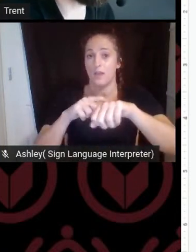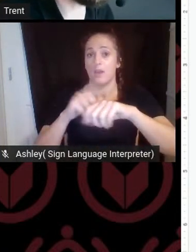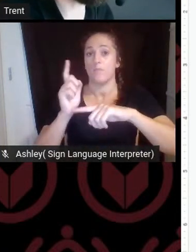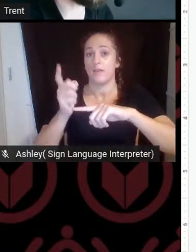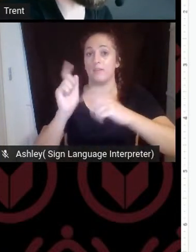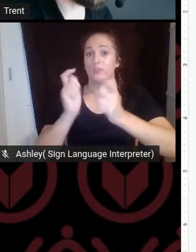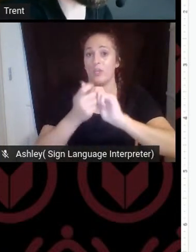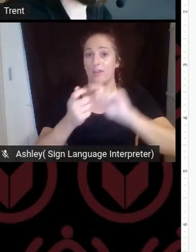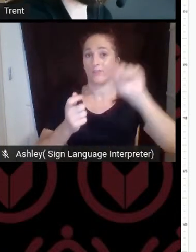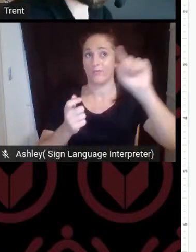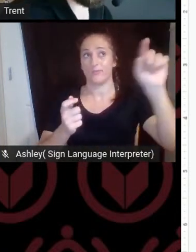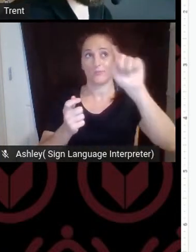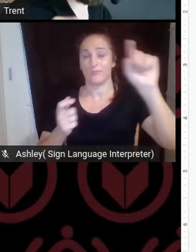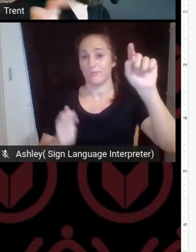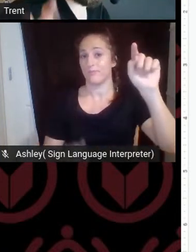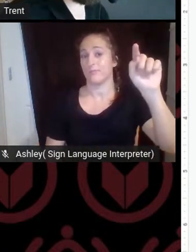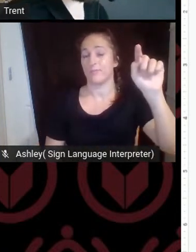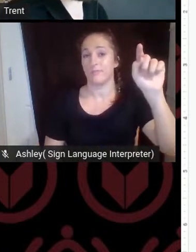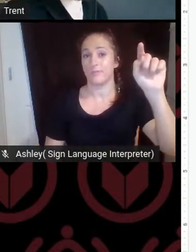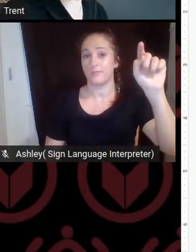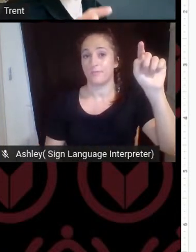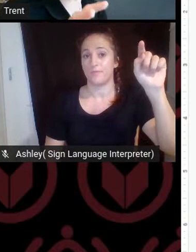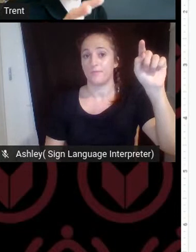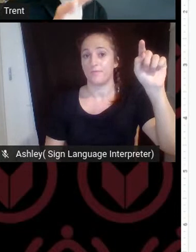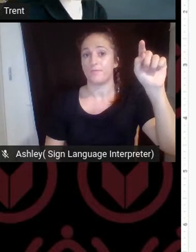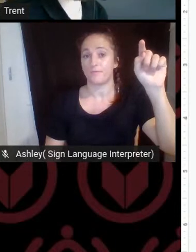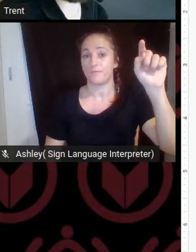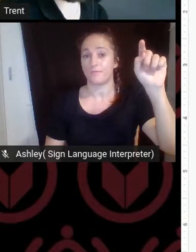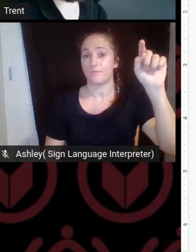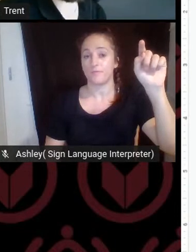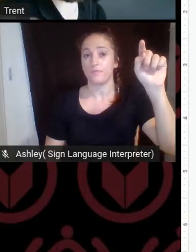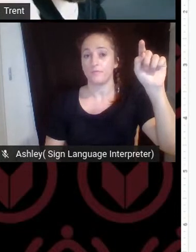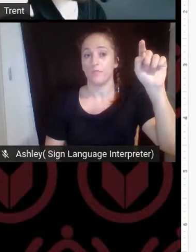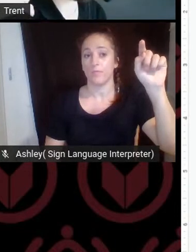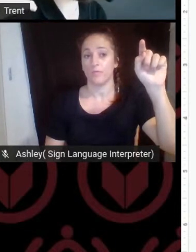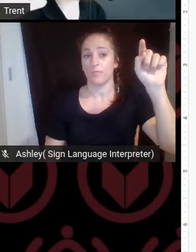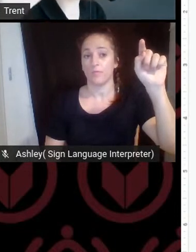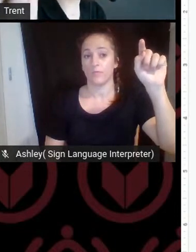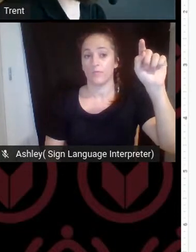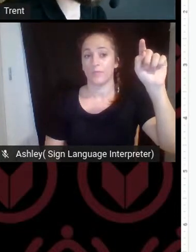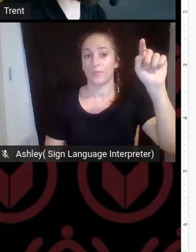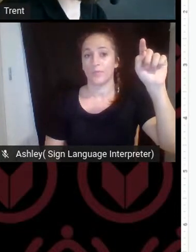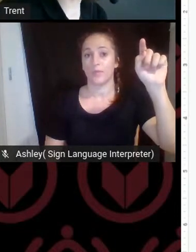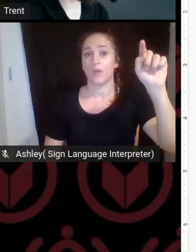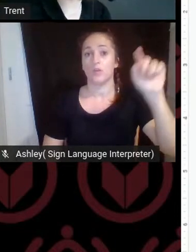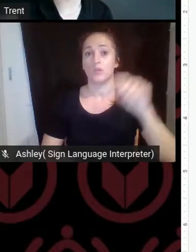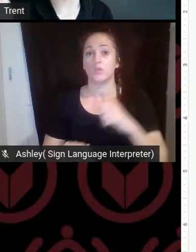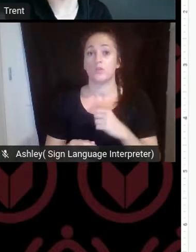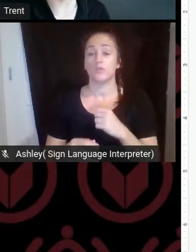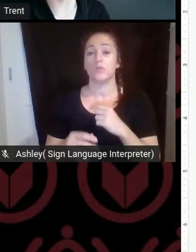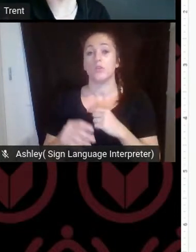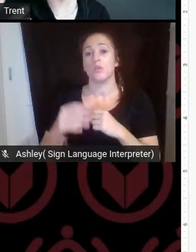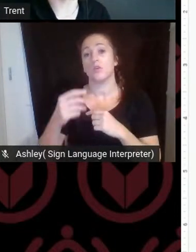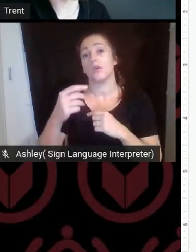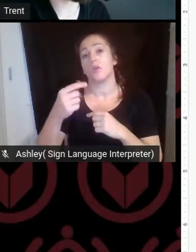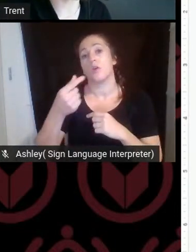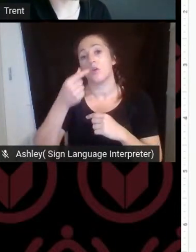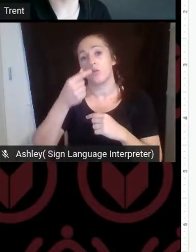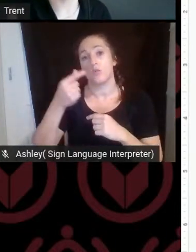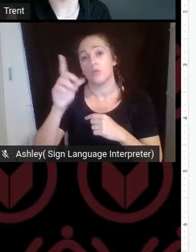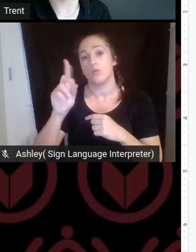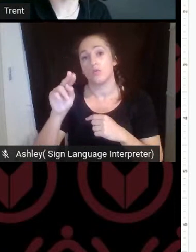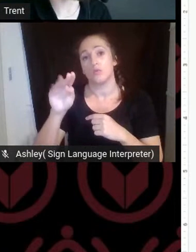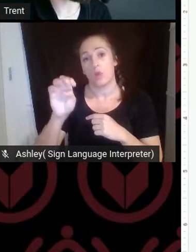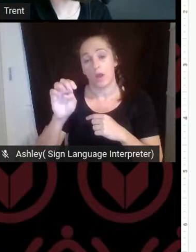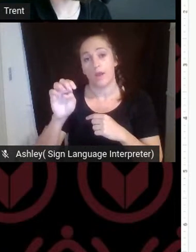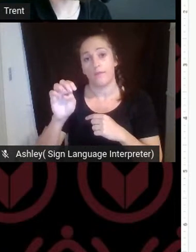it was me that made that edit. So not only do these are these documents stored in Google Drive, but they save there automatically,